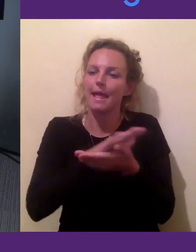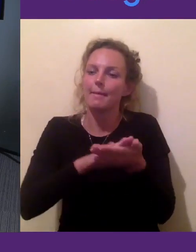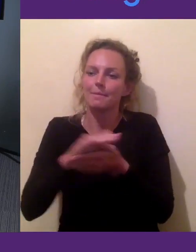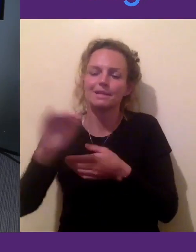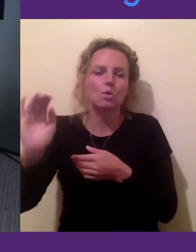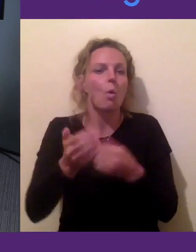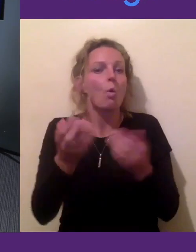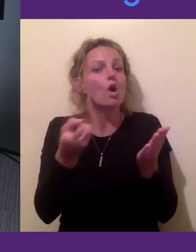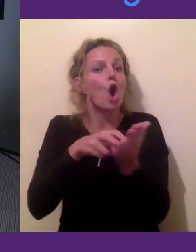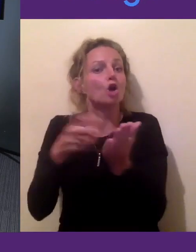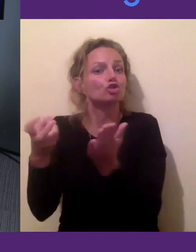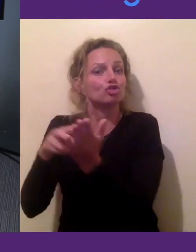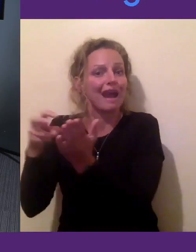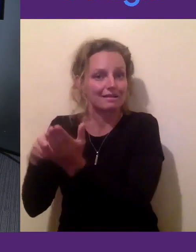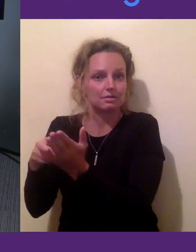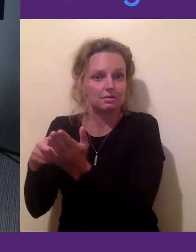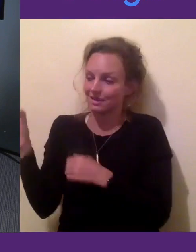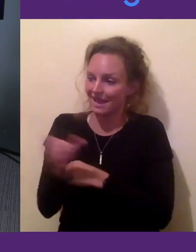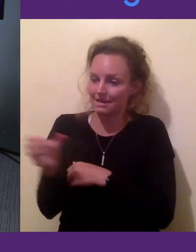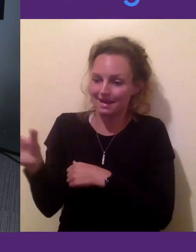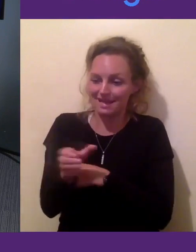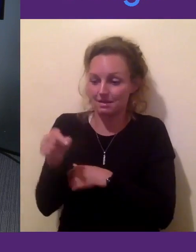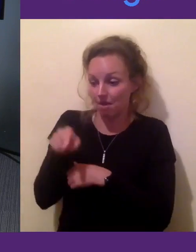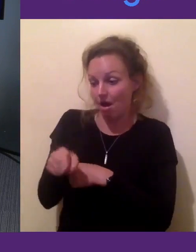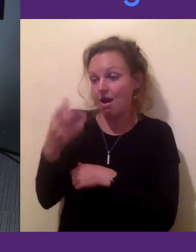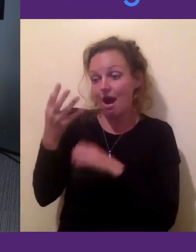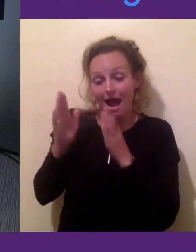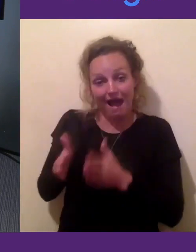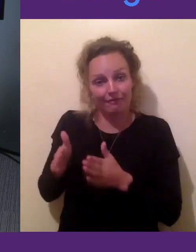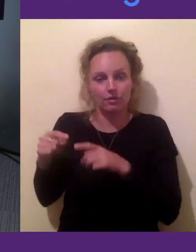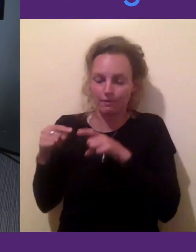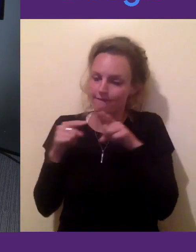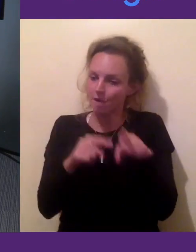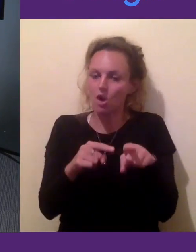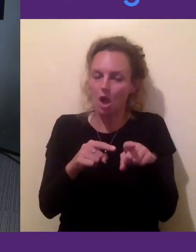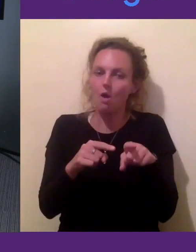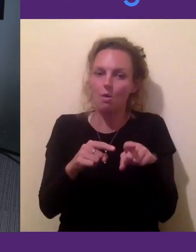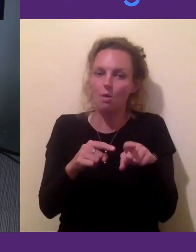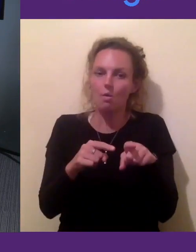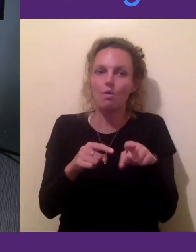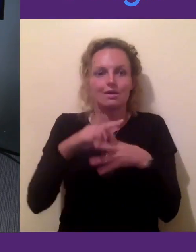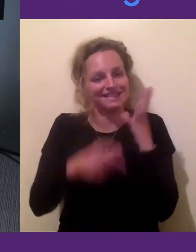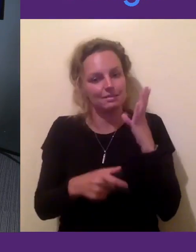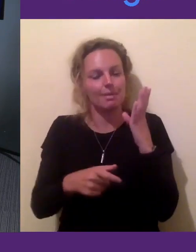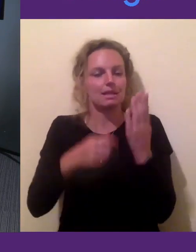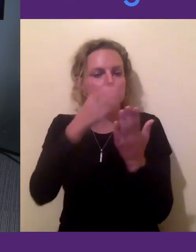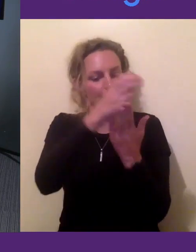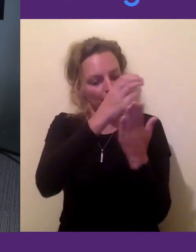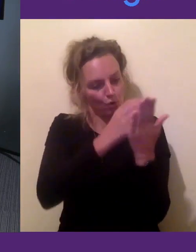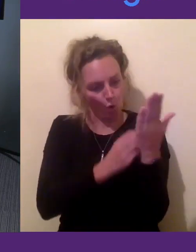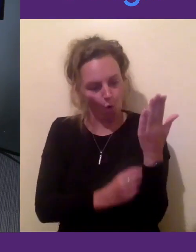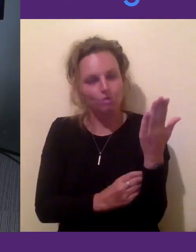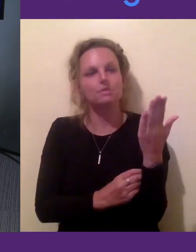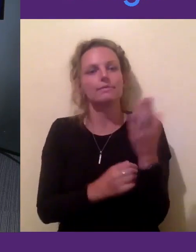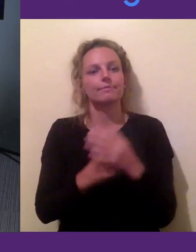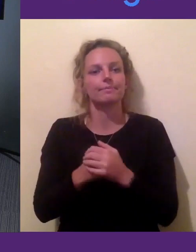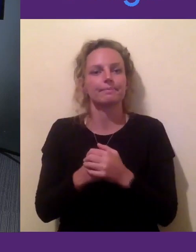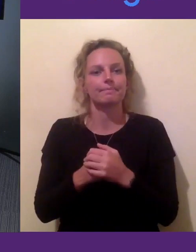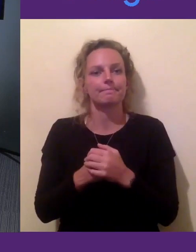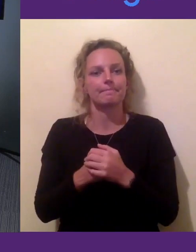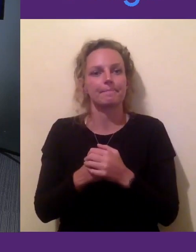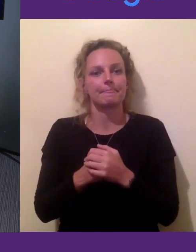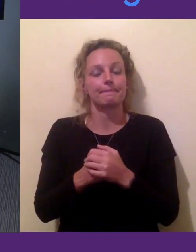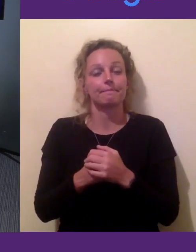work on the extra influence. So those vendors who are not accessible, we're working with them, we're supporting them to